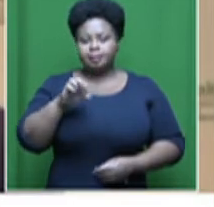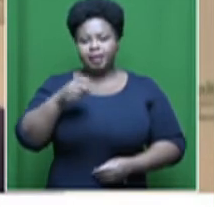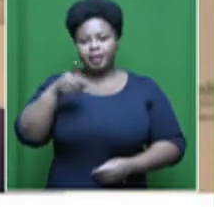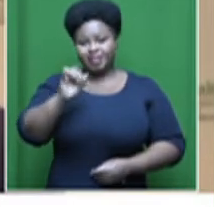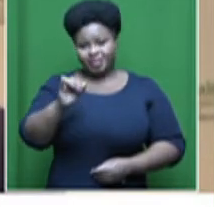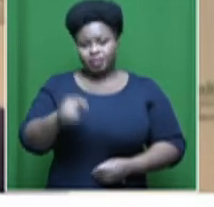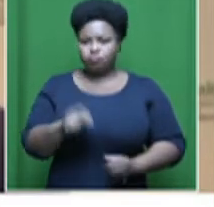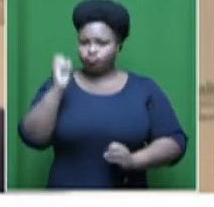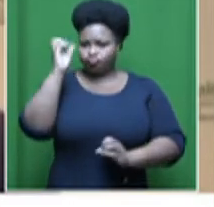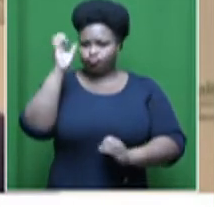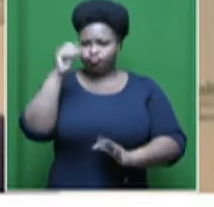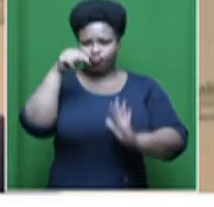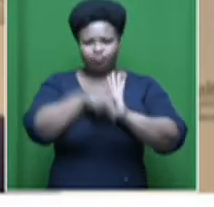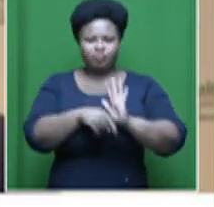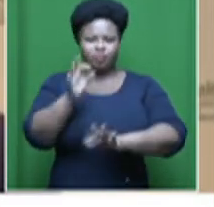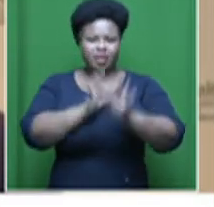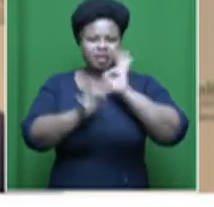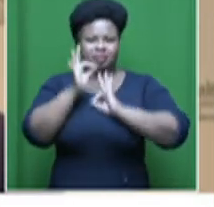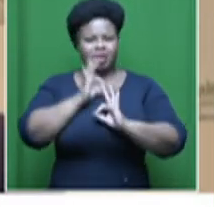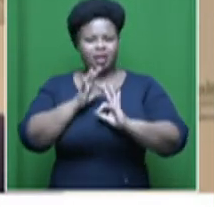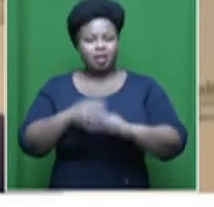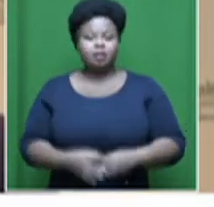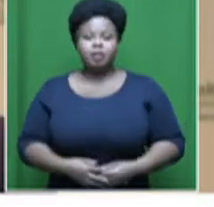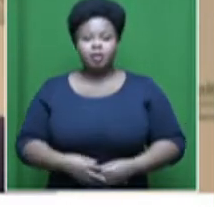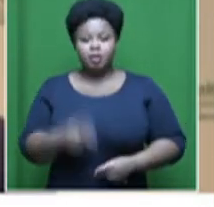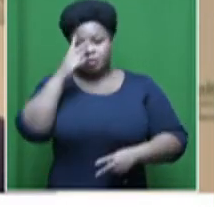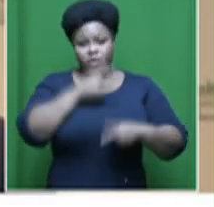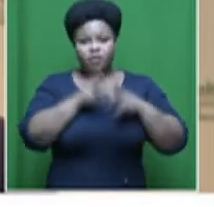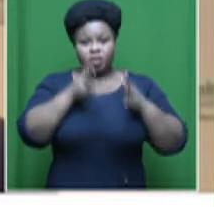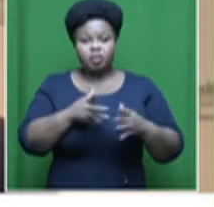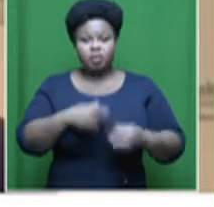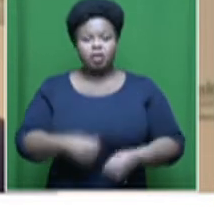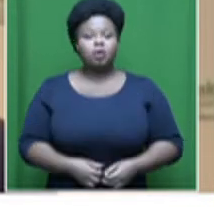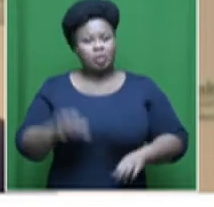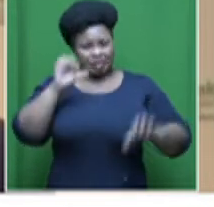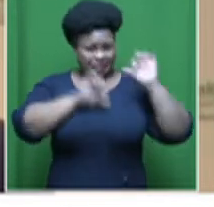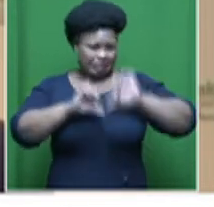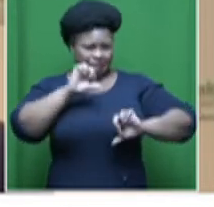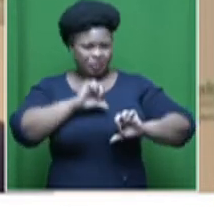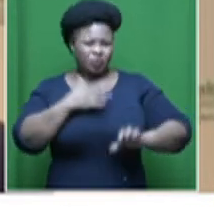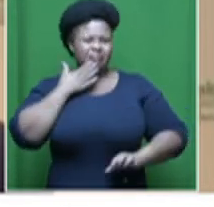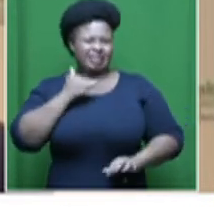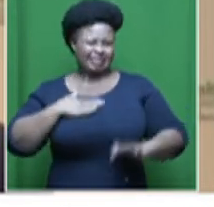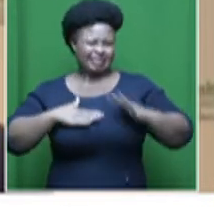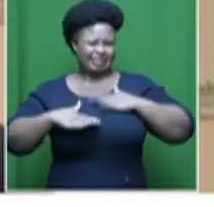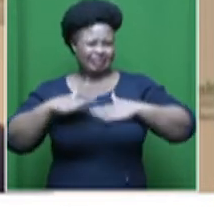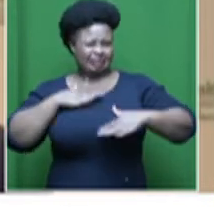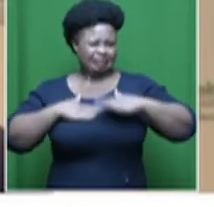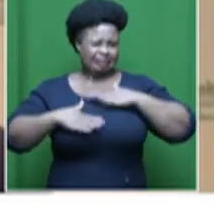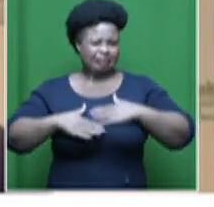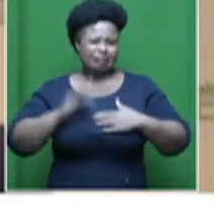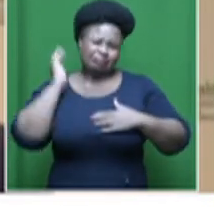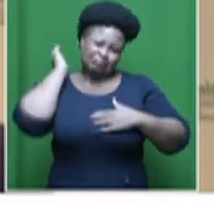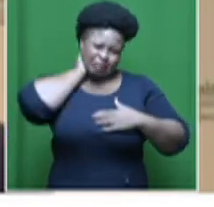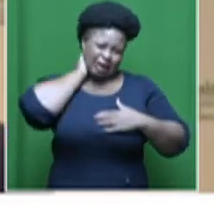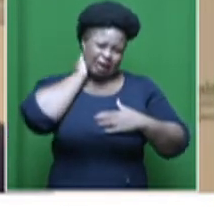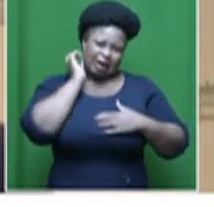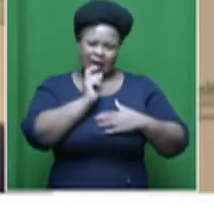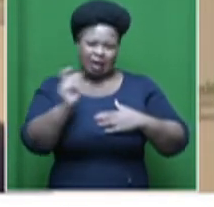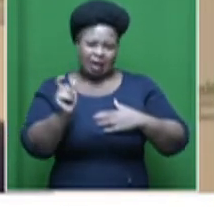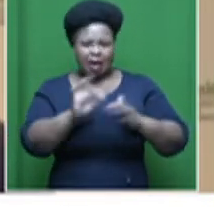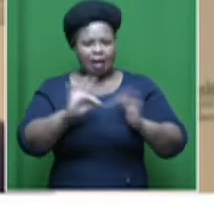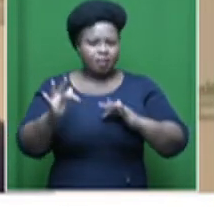must then take us through. And Professor is going to go through quite a lot of science, so please be patient with it, because we want you